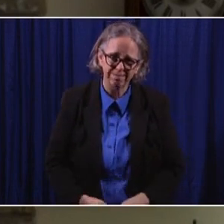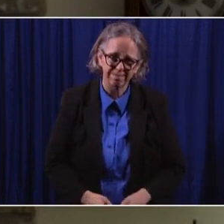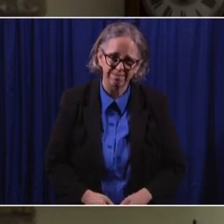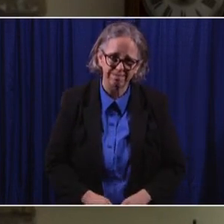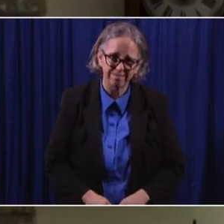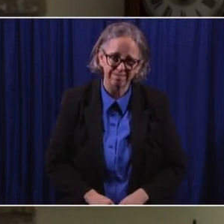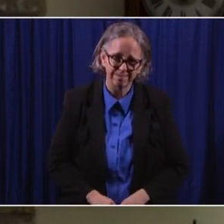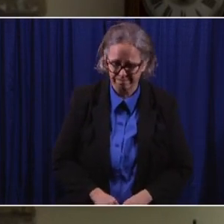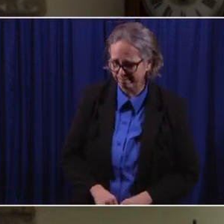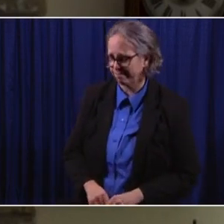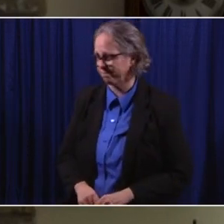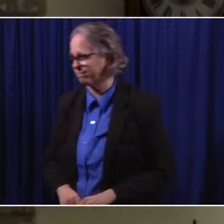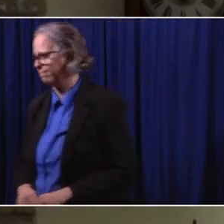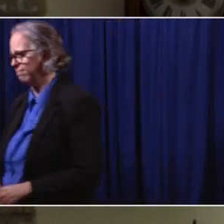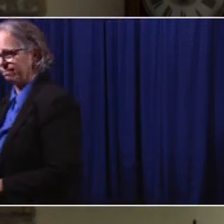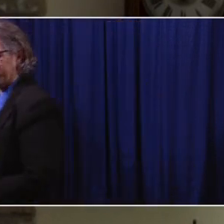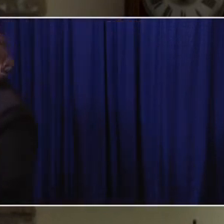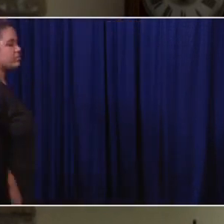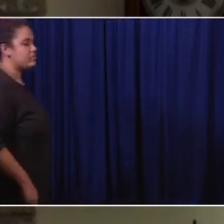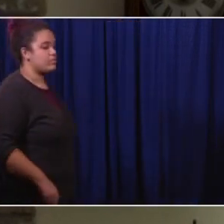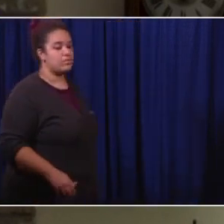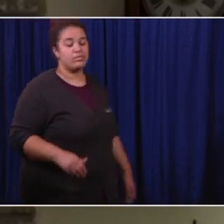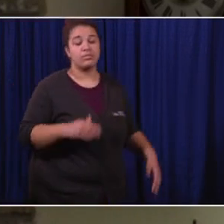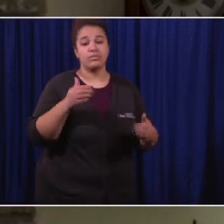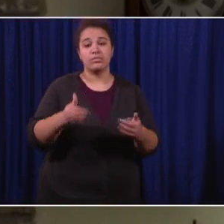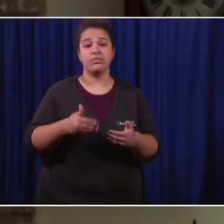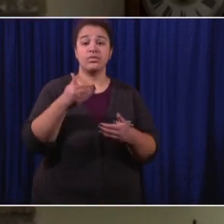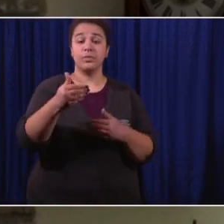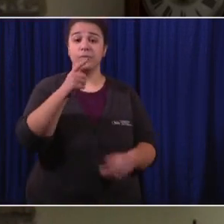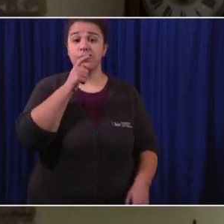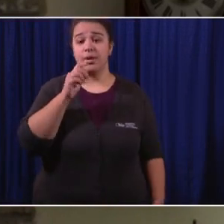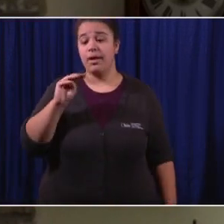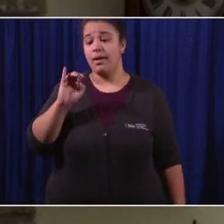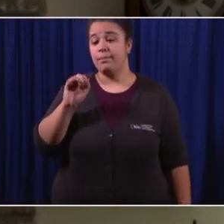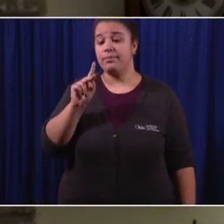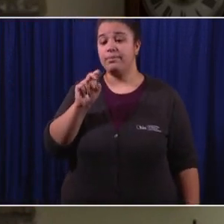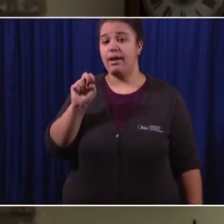Next question is from Mike Livingston at Gongwer News Service.